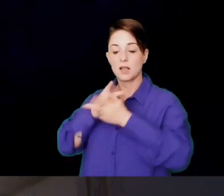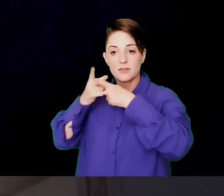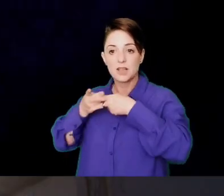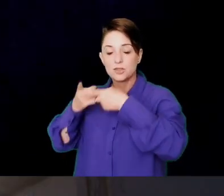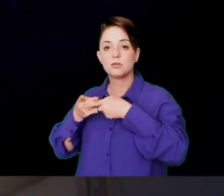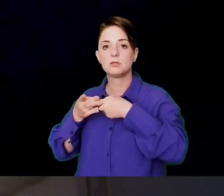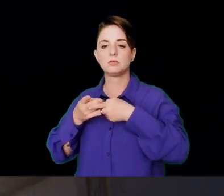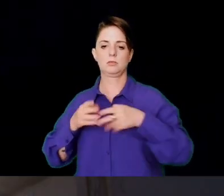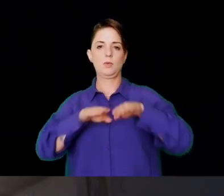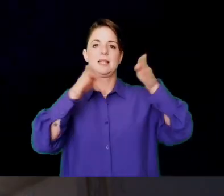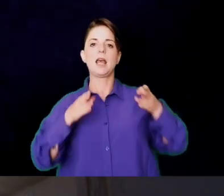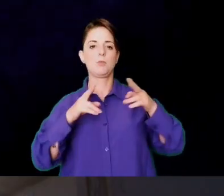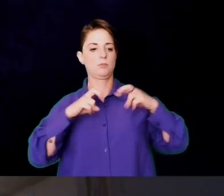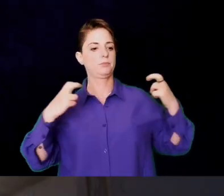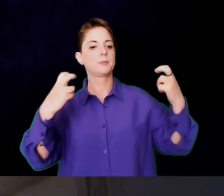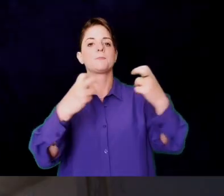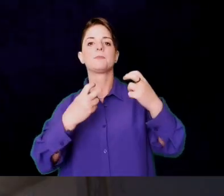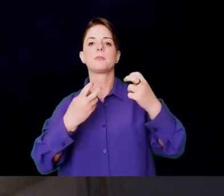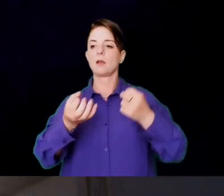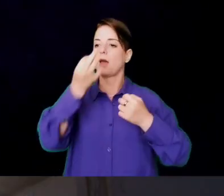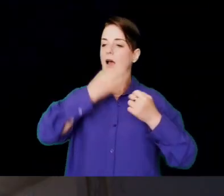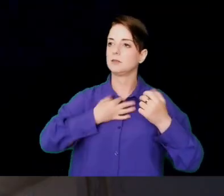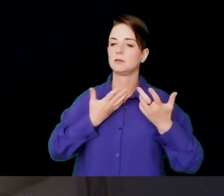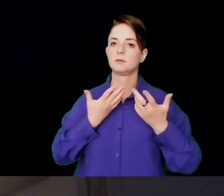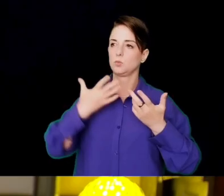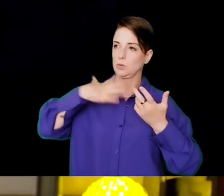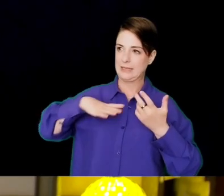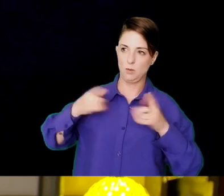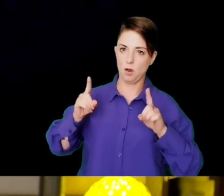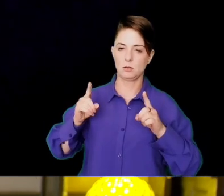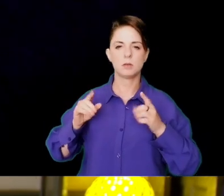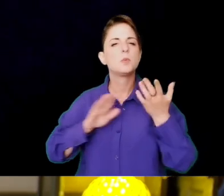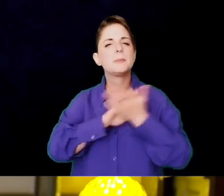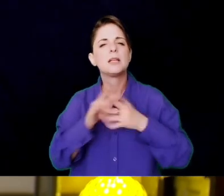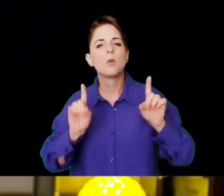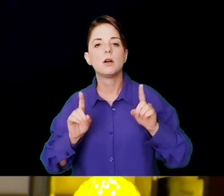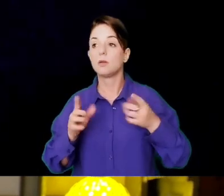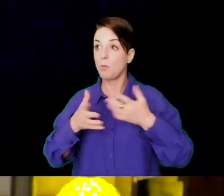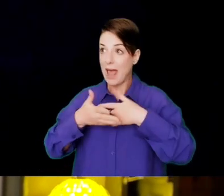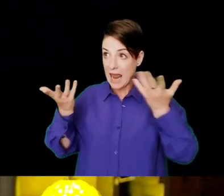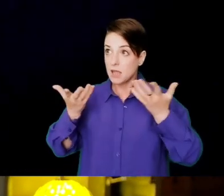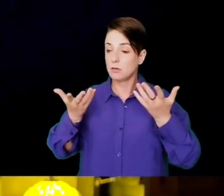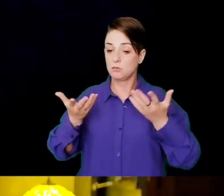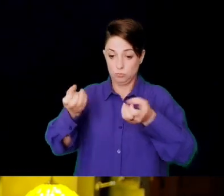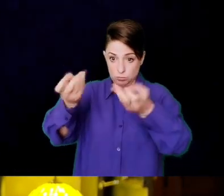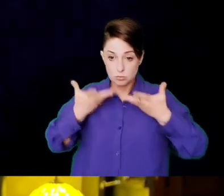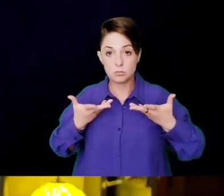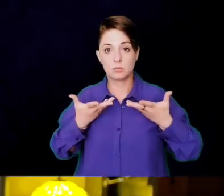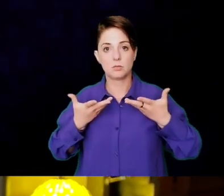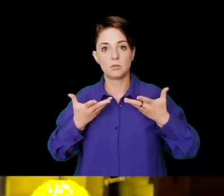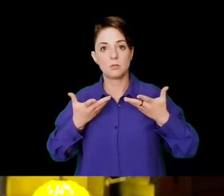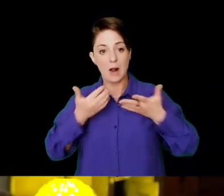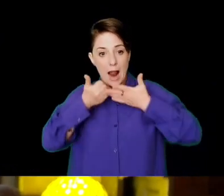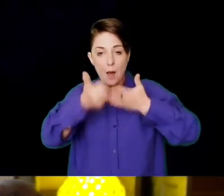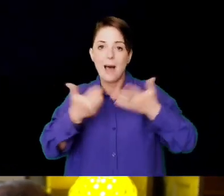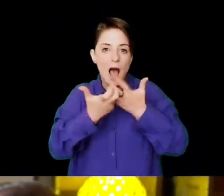objectives. They sat around a table and they said, what do you as fishermen need? And we said, in what way do you mean? They said, well, any way. Just tell us something you